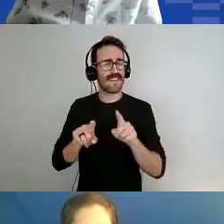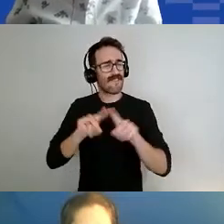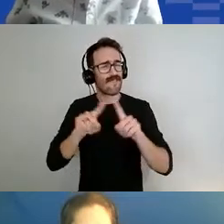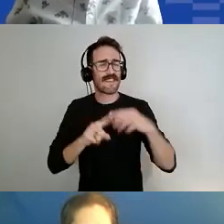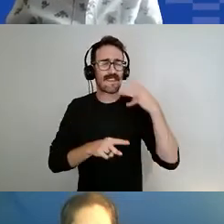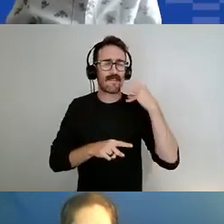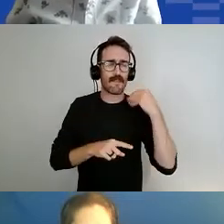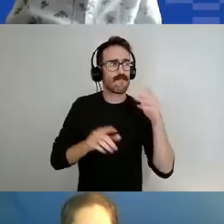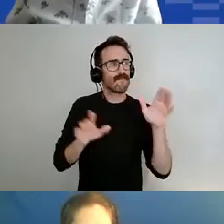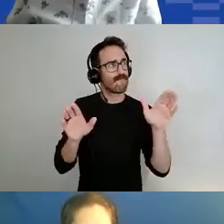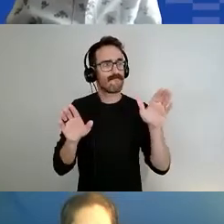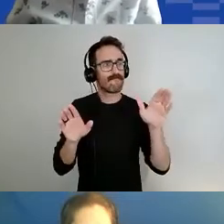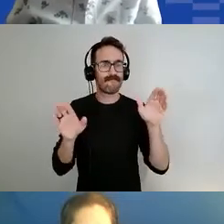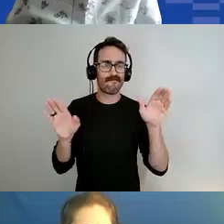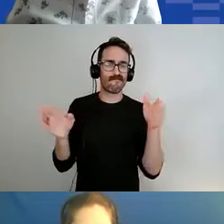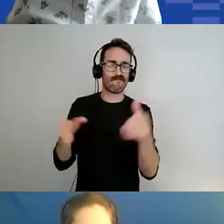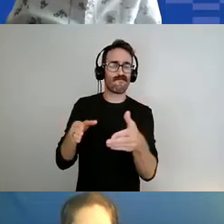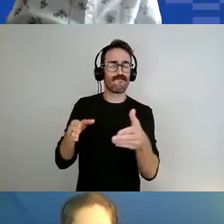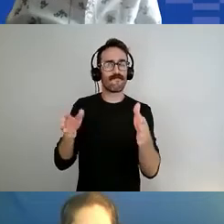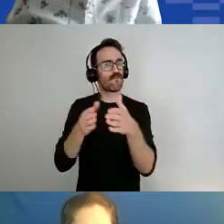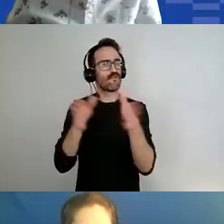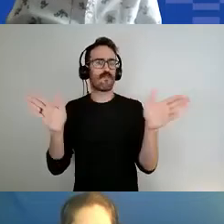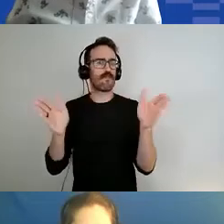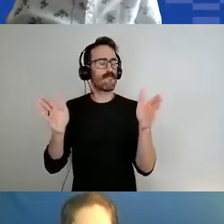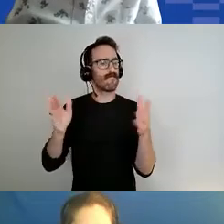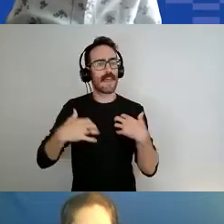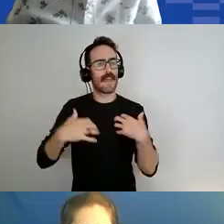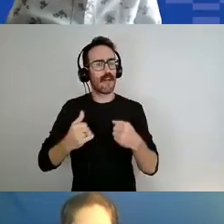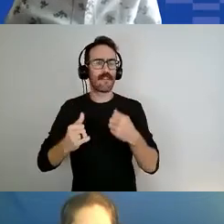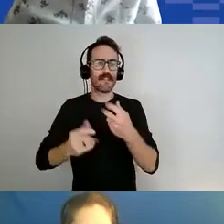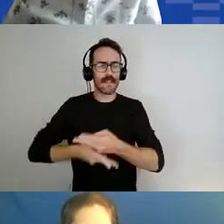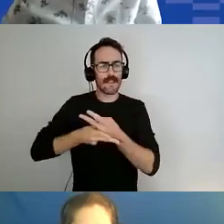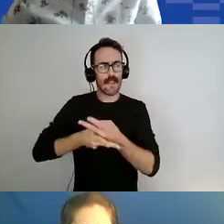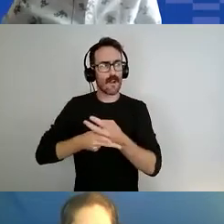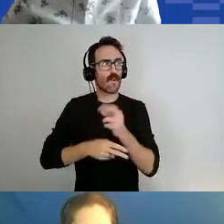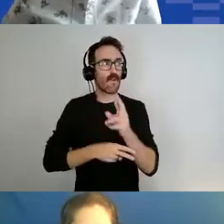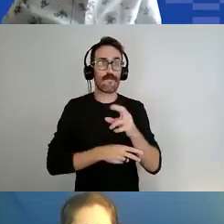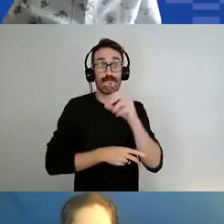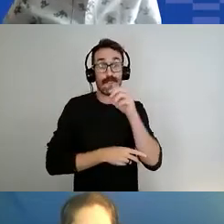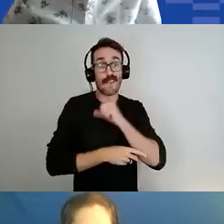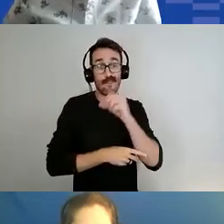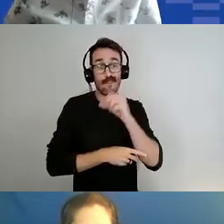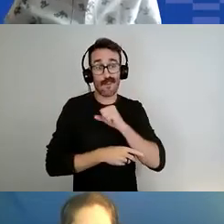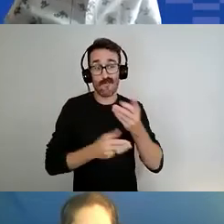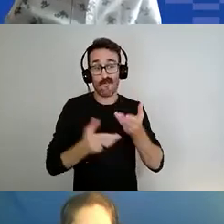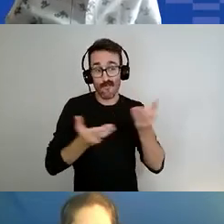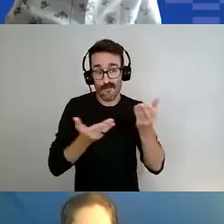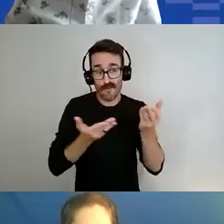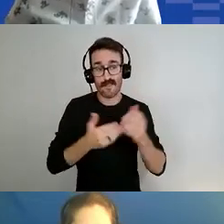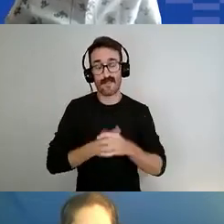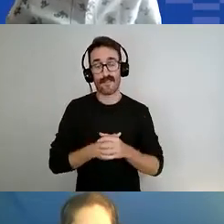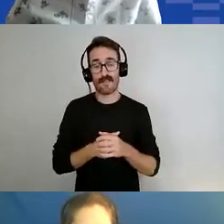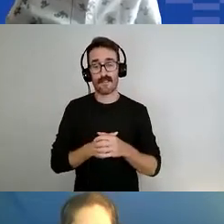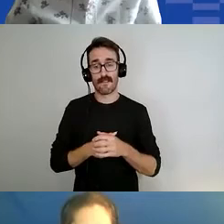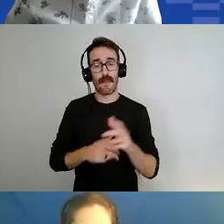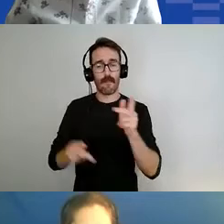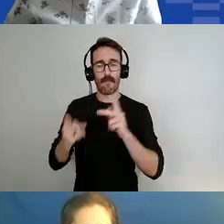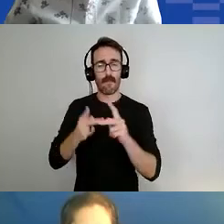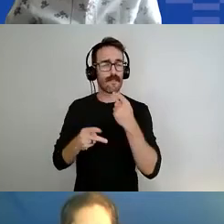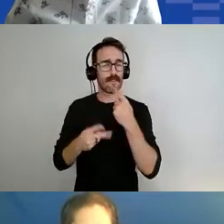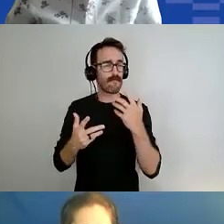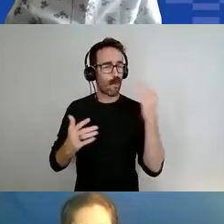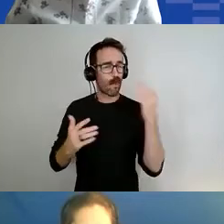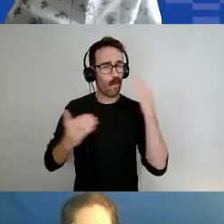general health care and aging services. So for example, participants expressed awareness about equity